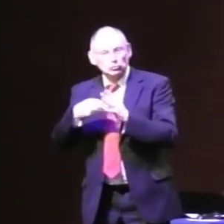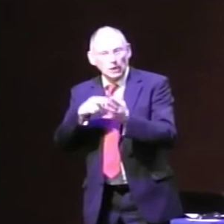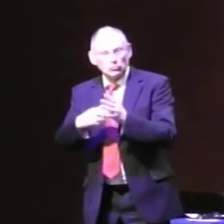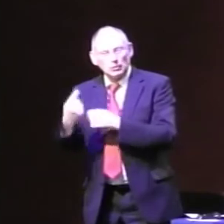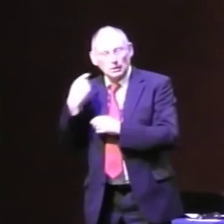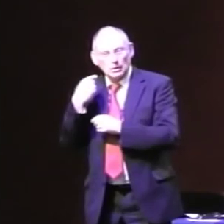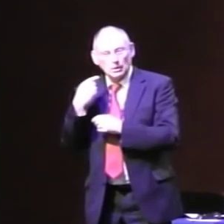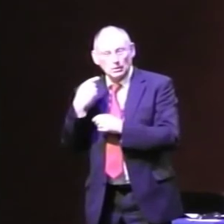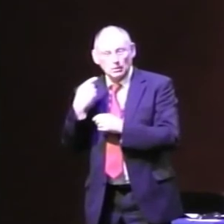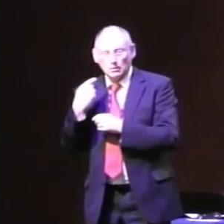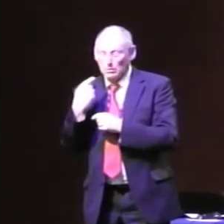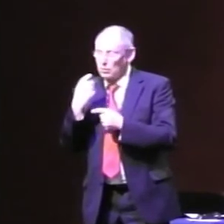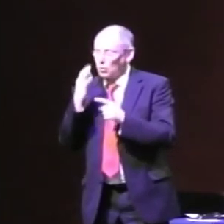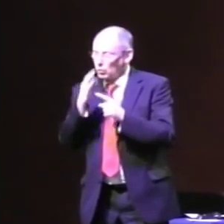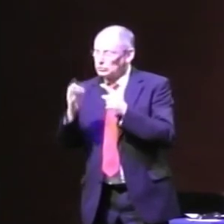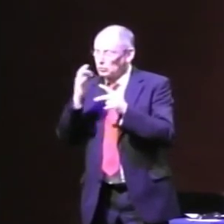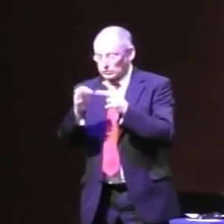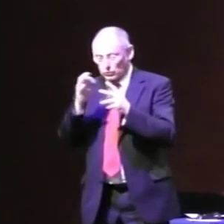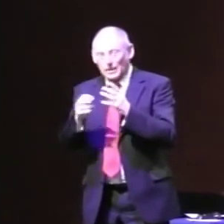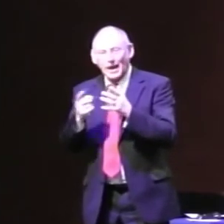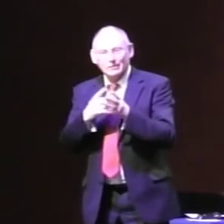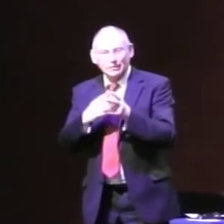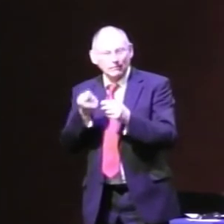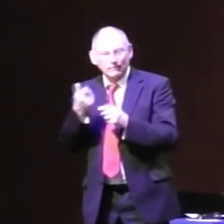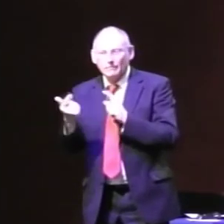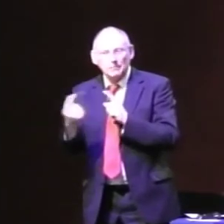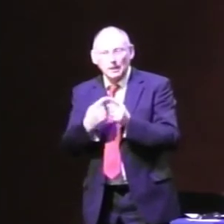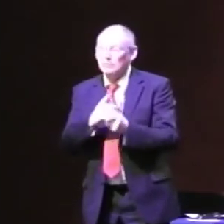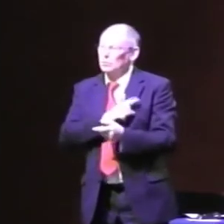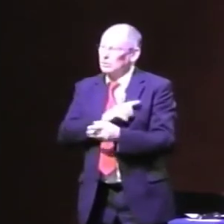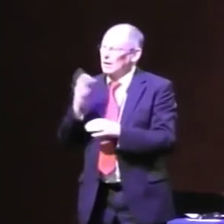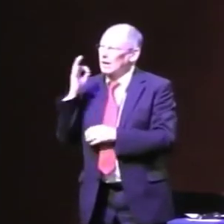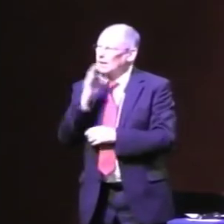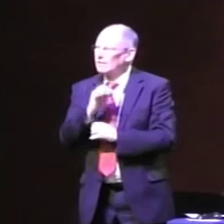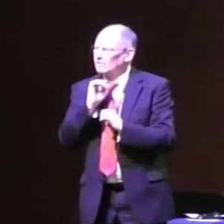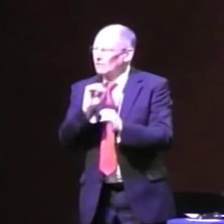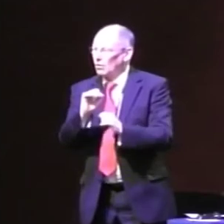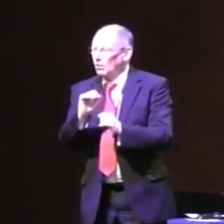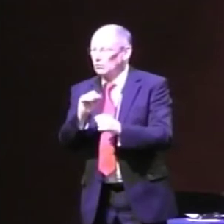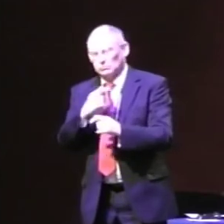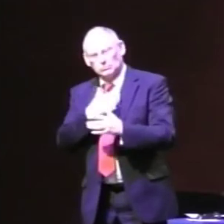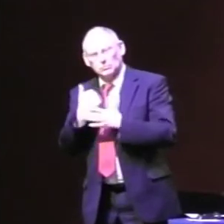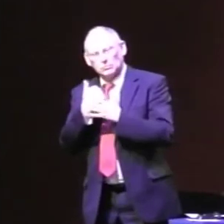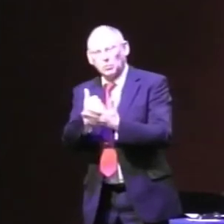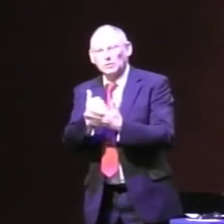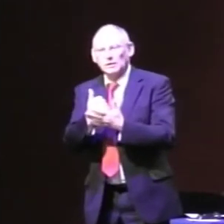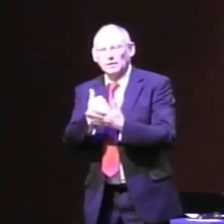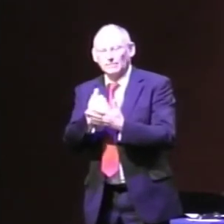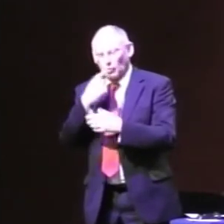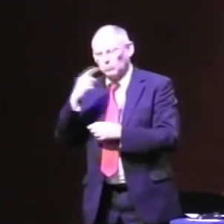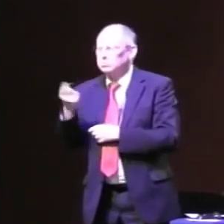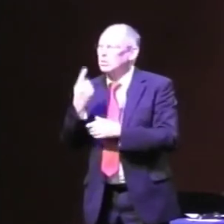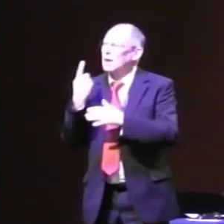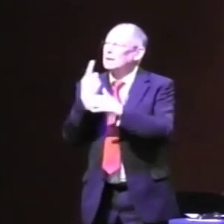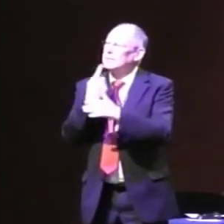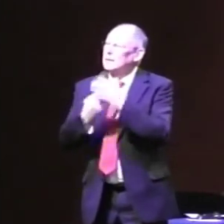more questions than answers at the moment, which is why we are asking for, or we're supporting, sorry, the call for an